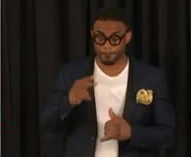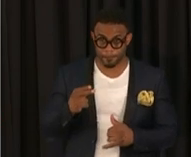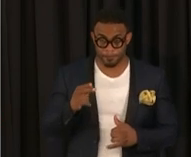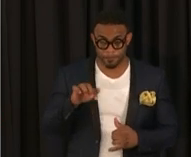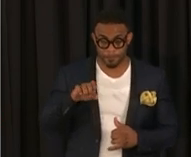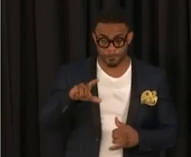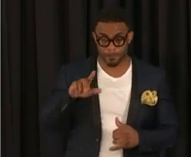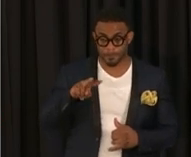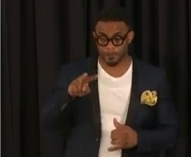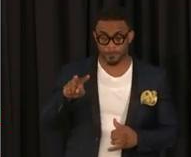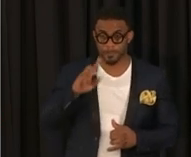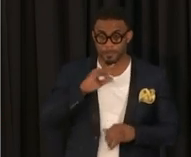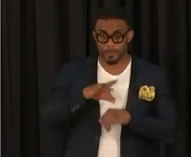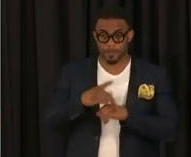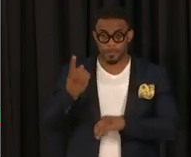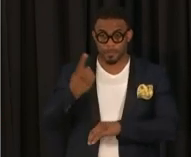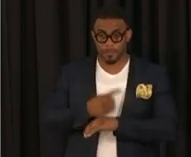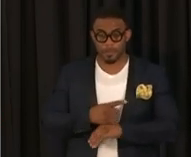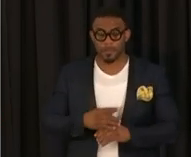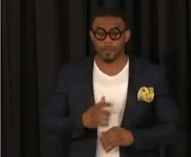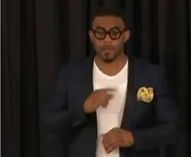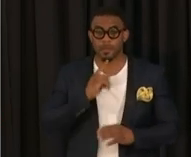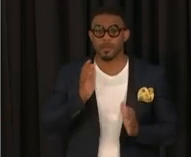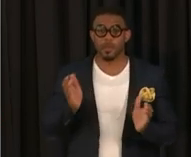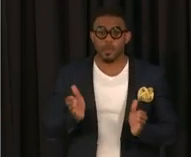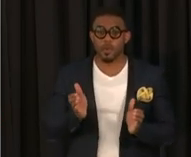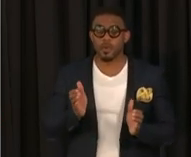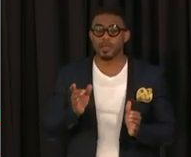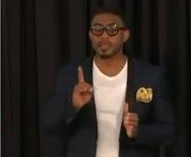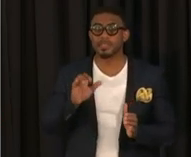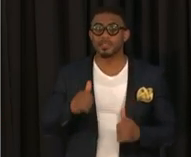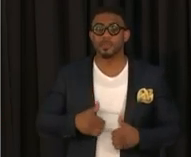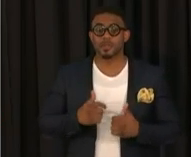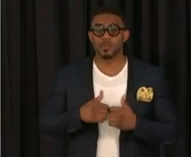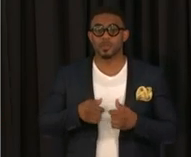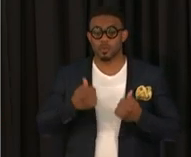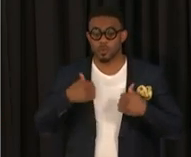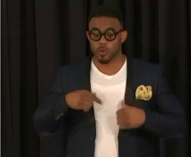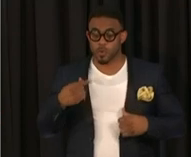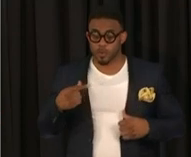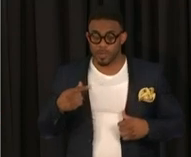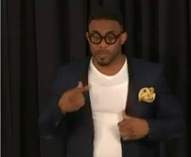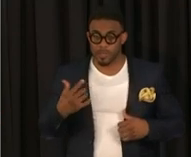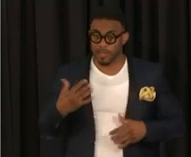this Thursday, April the 22nd, is Earth Day. We are encouraging district residents to wear